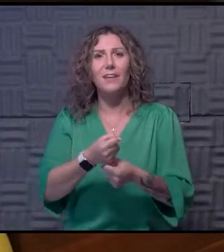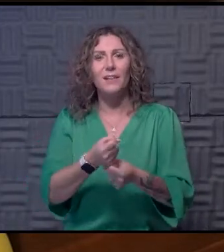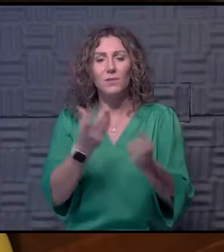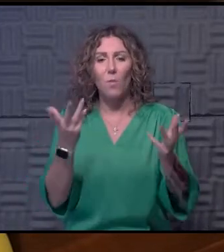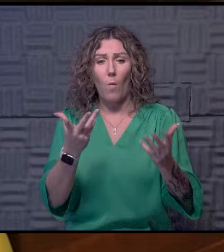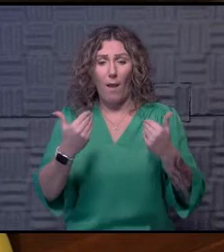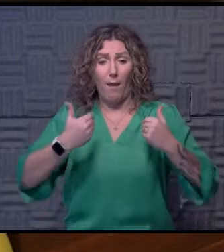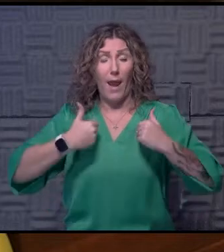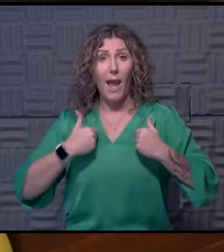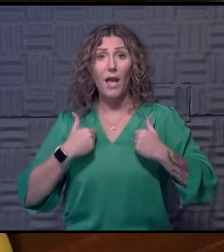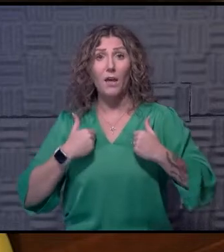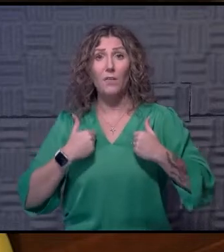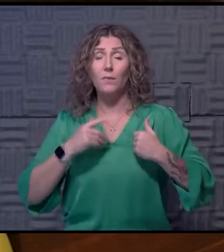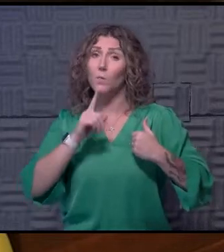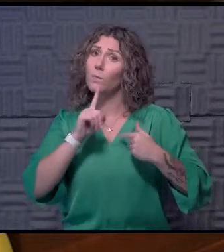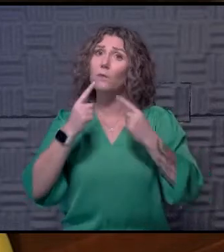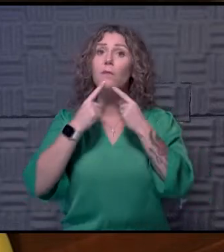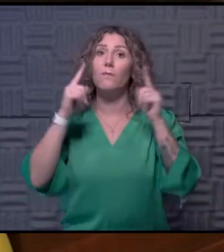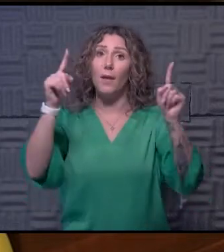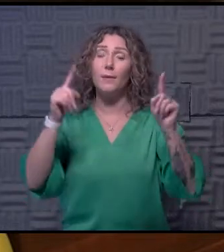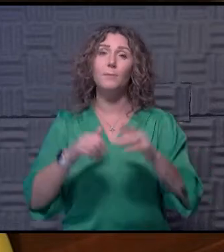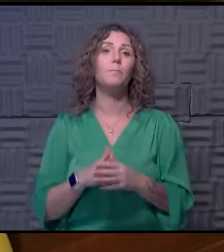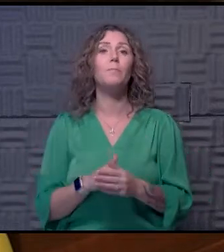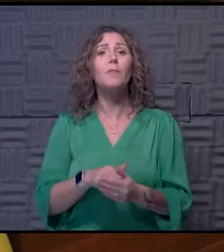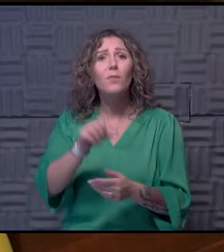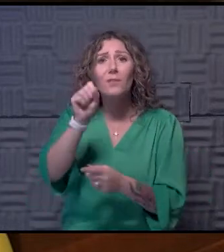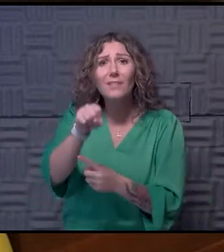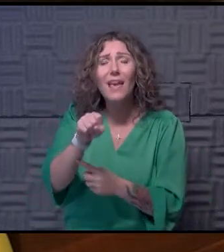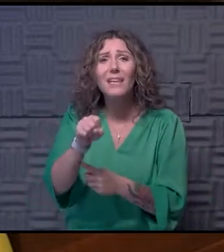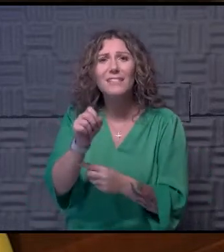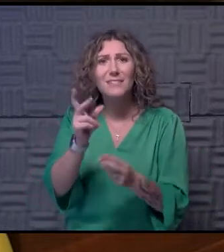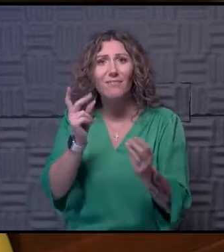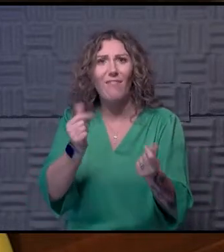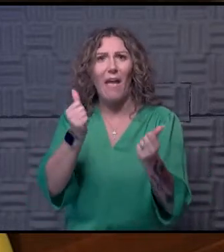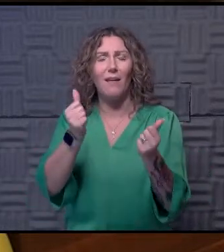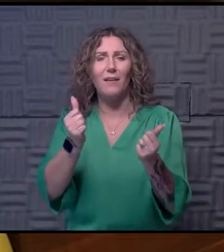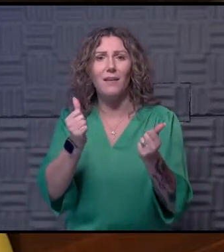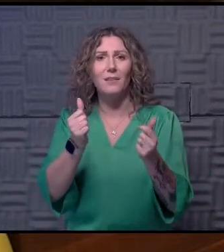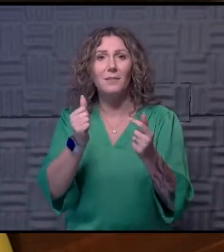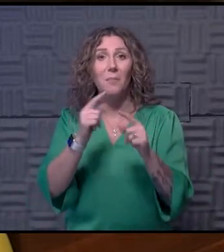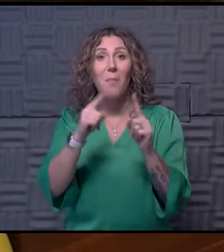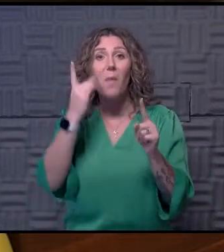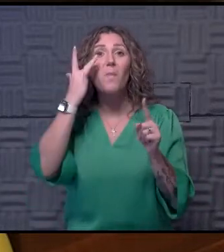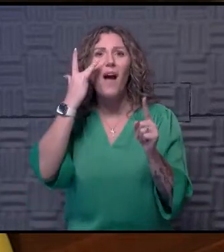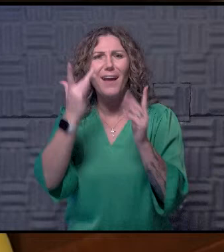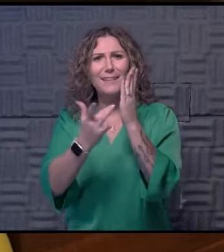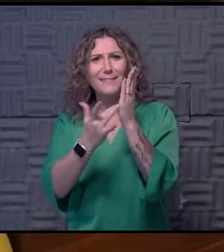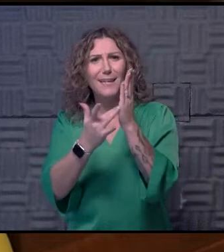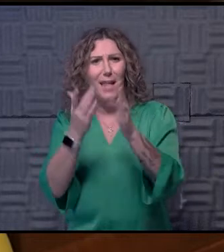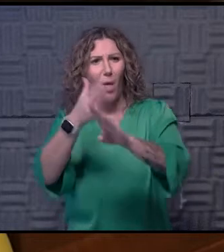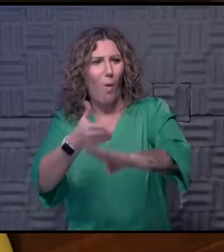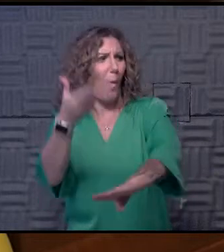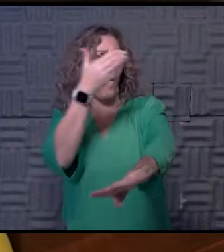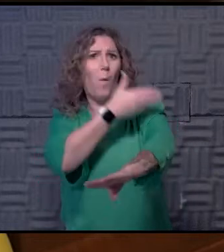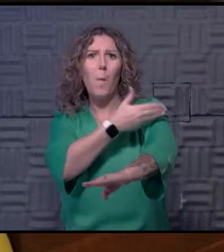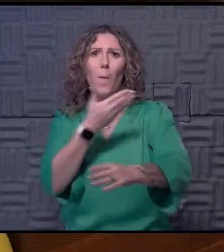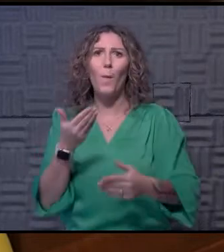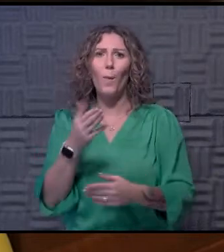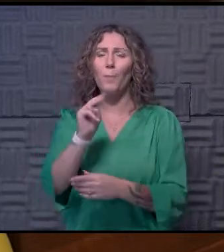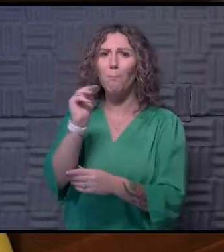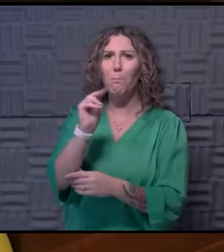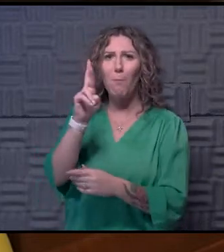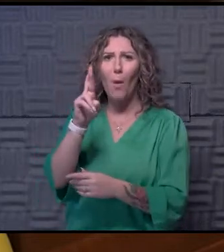we have is very effective. So yes, it was fast because our technology is better. And this